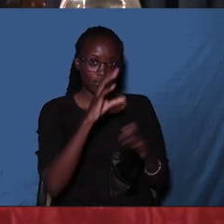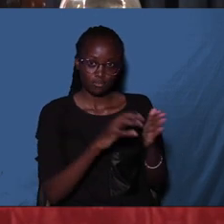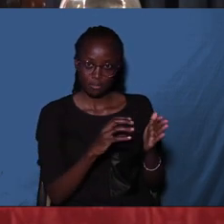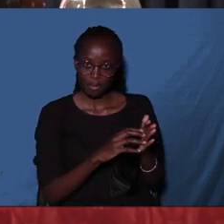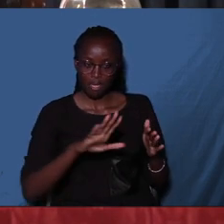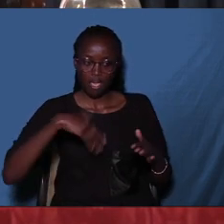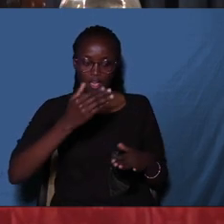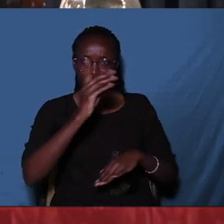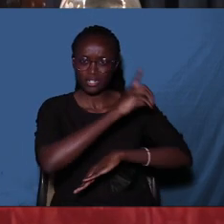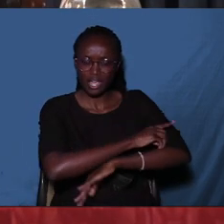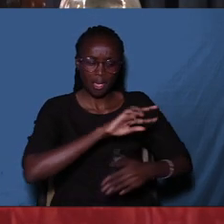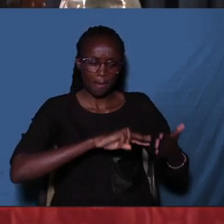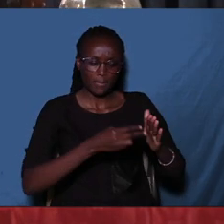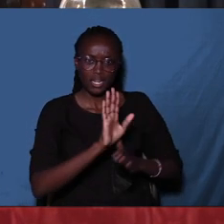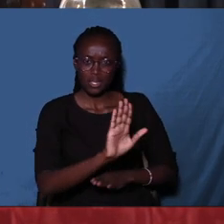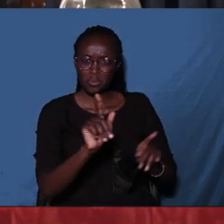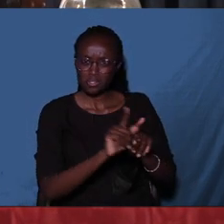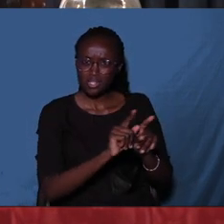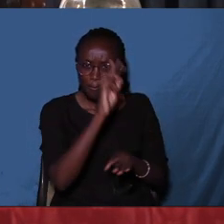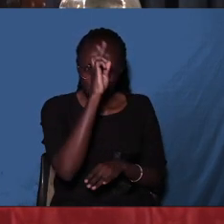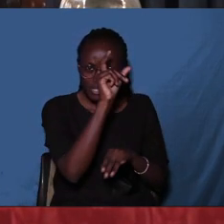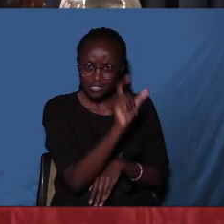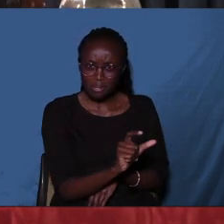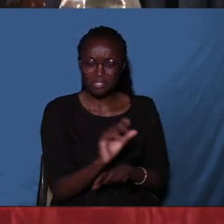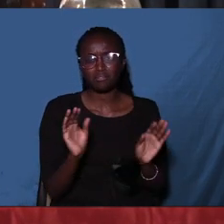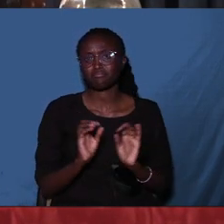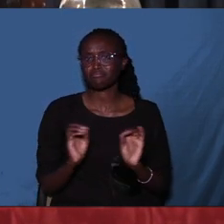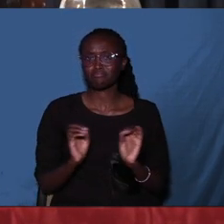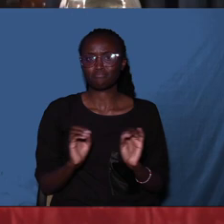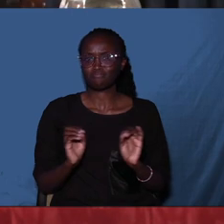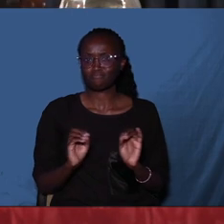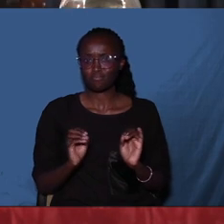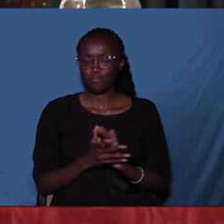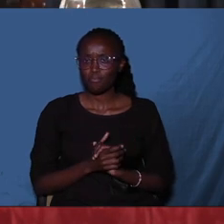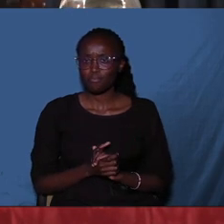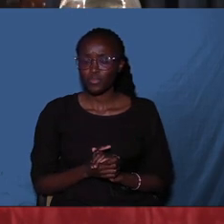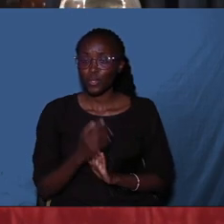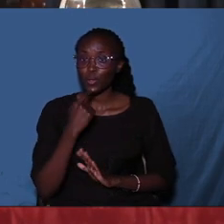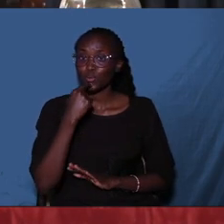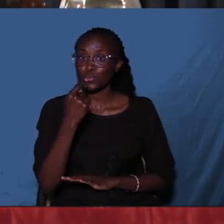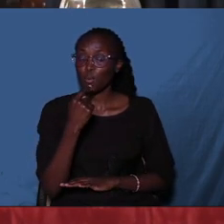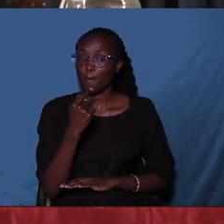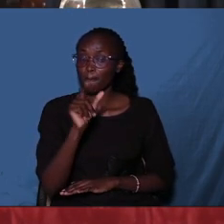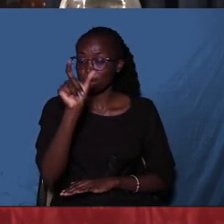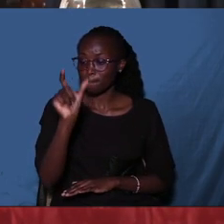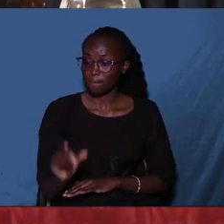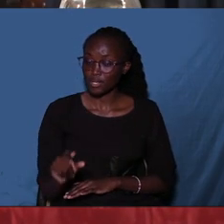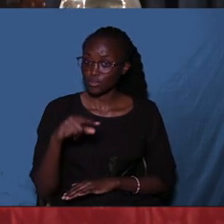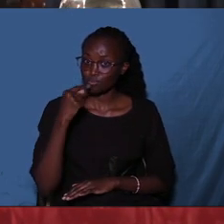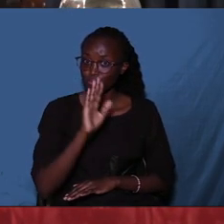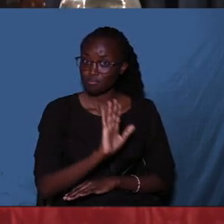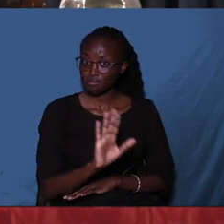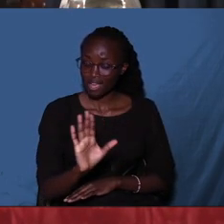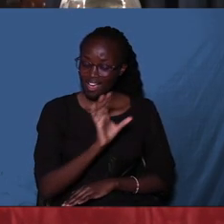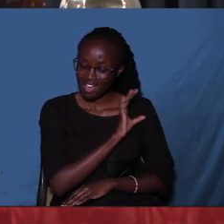Hope you've gotten that. Duplicity. Who you are should reflect exactly who you